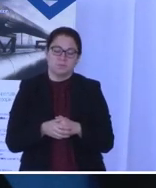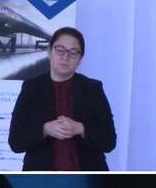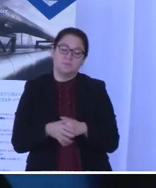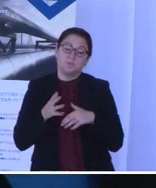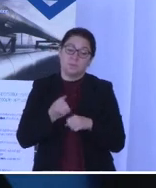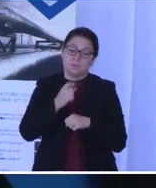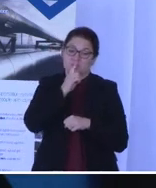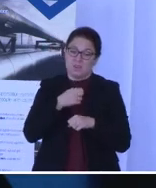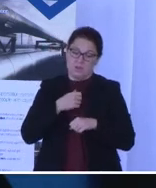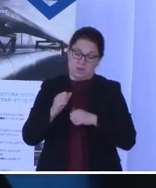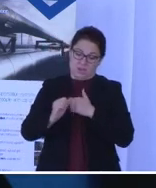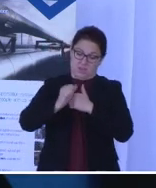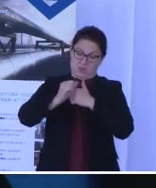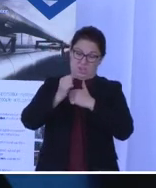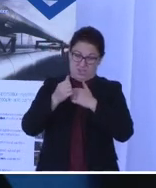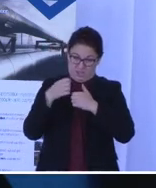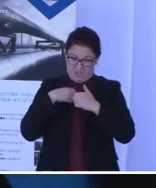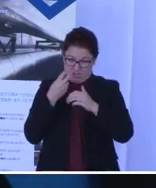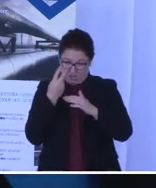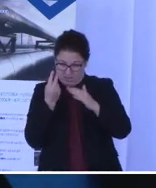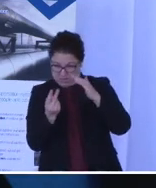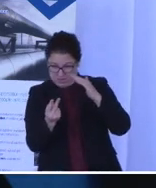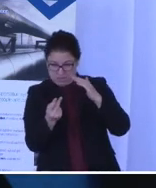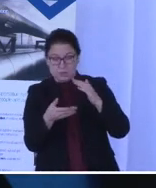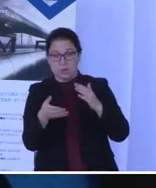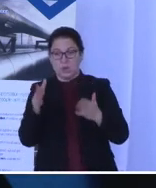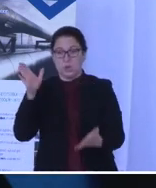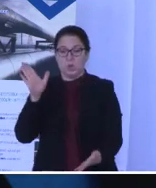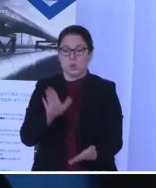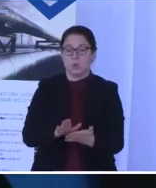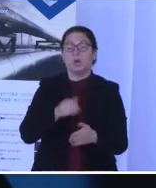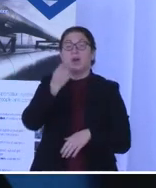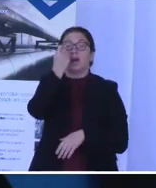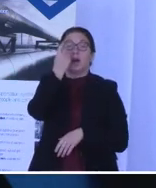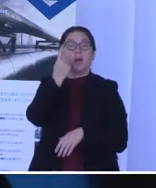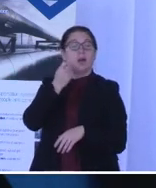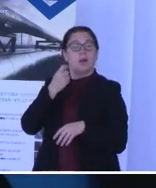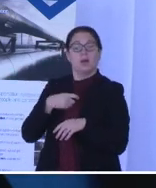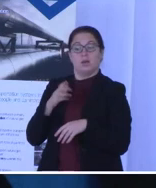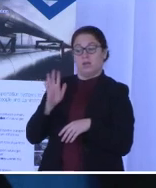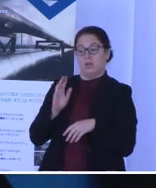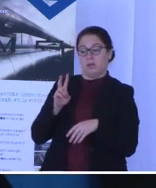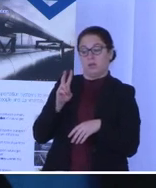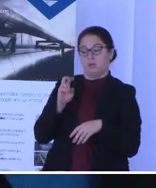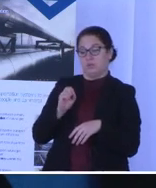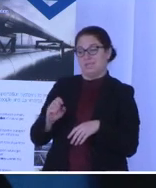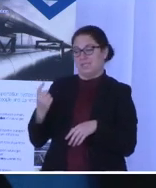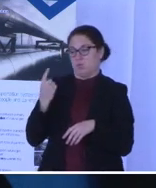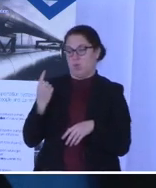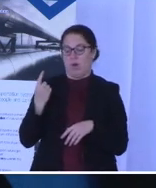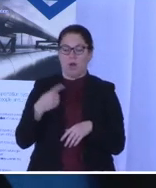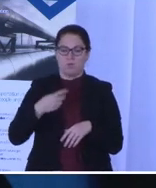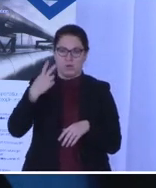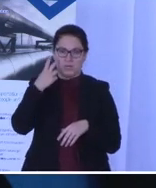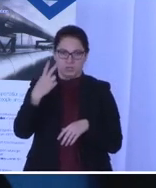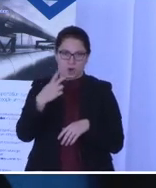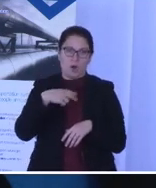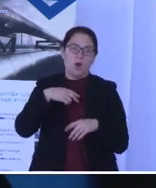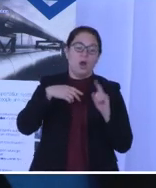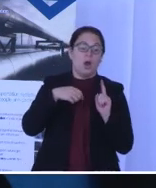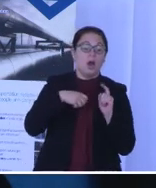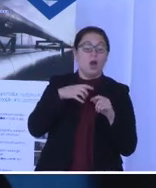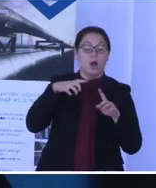future. In the 2000s, hijackers used planes as weapons, and we saw bombs concealed in shoes, clothing, and soft